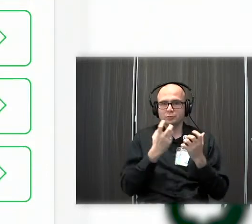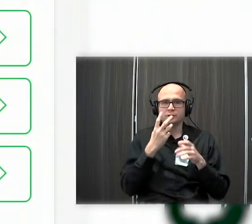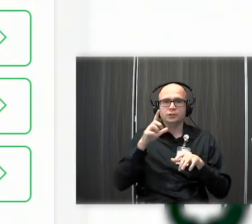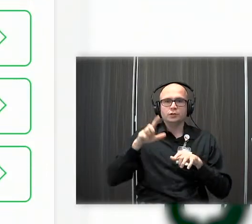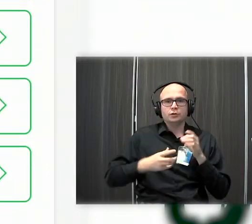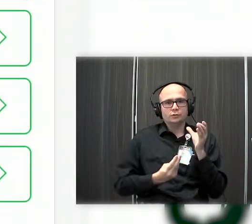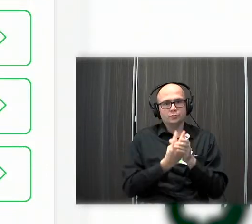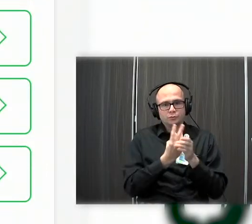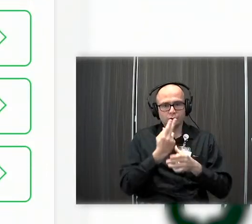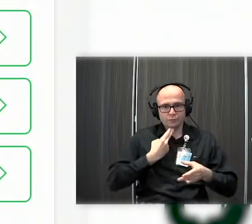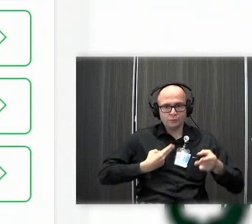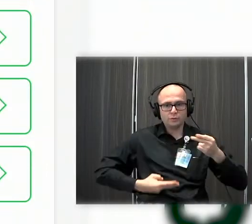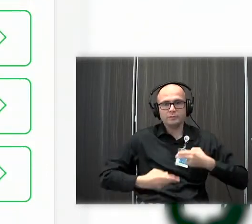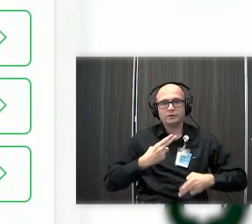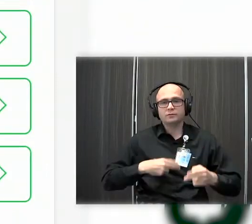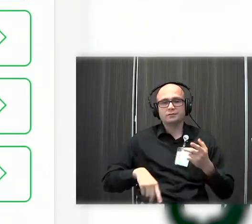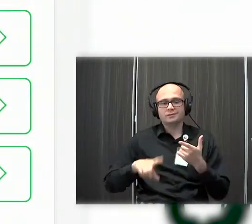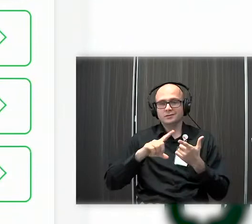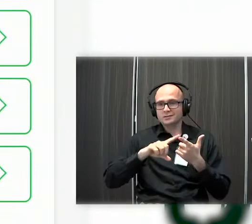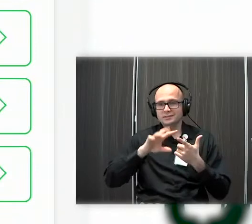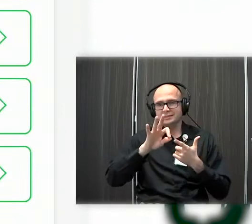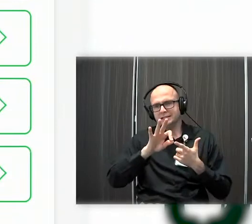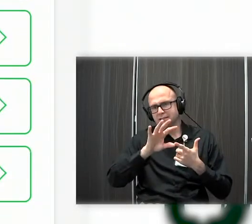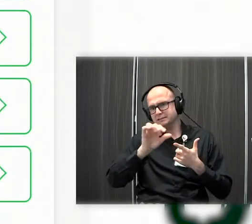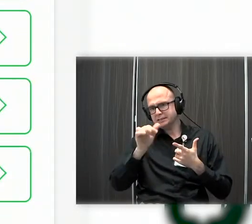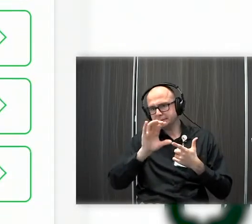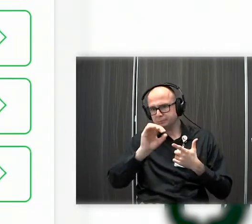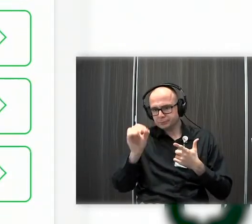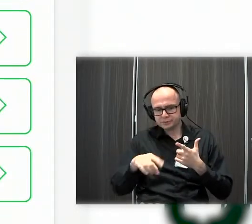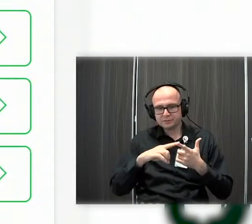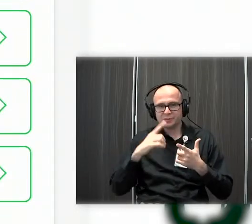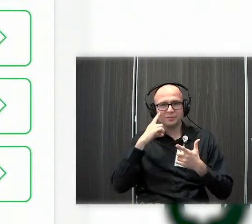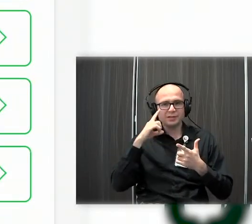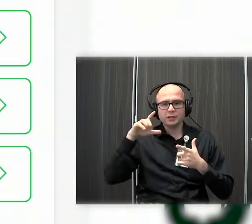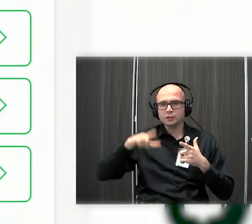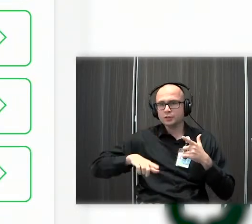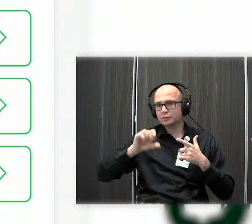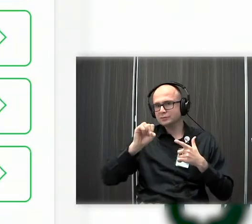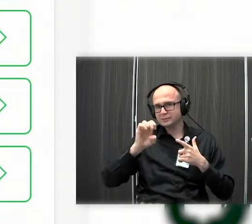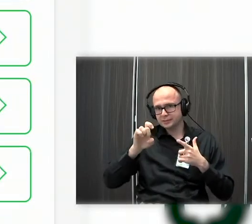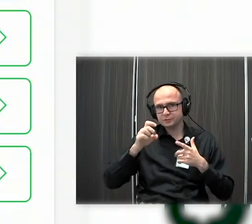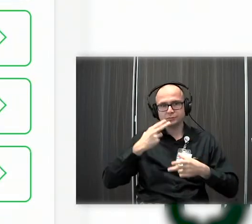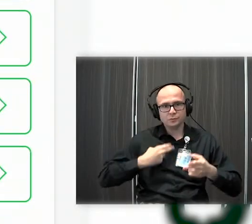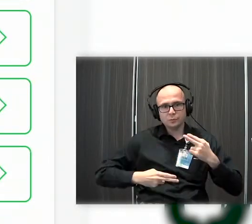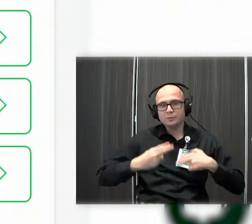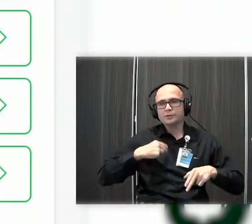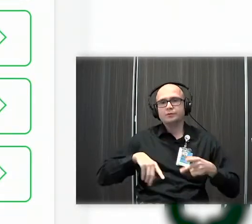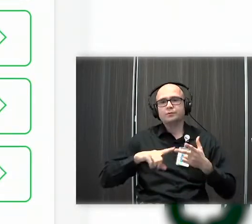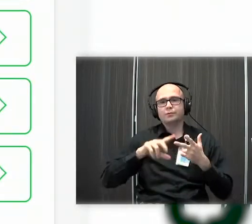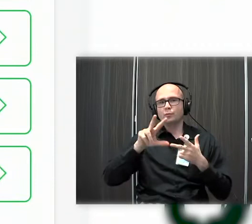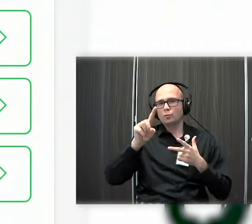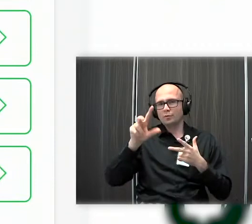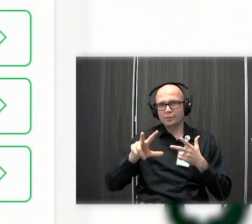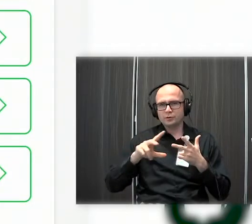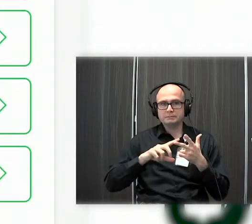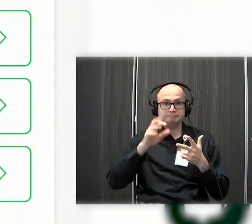hormone. About 9 or 10% think it might be low sex or puberty hormones, and then about a third of you are